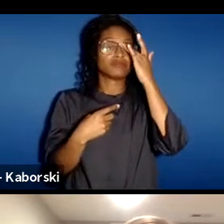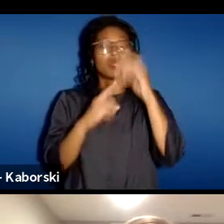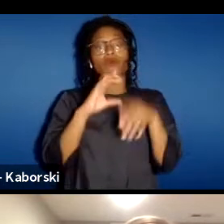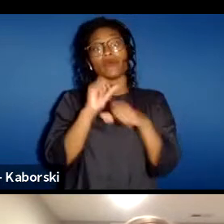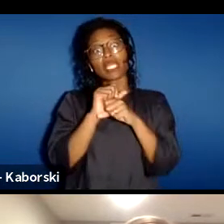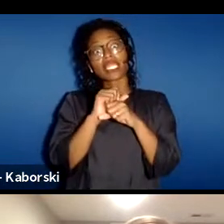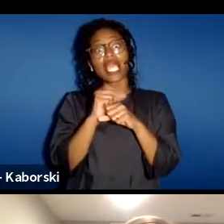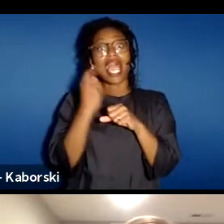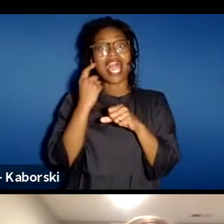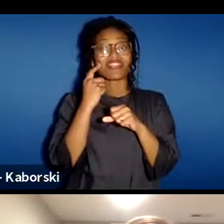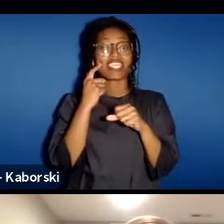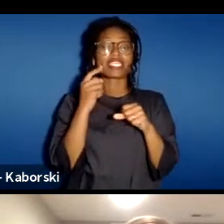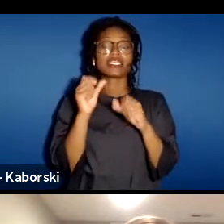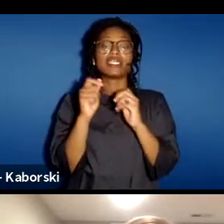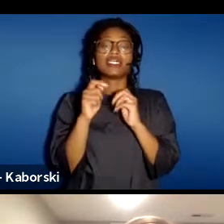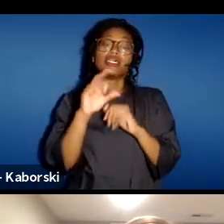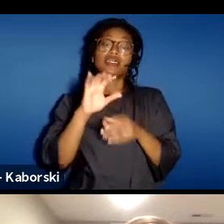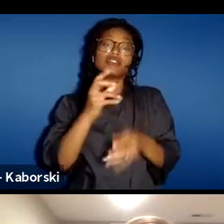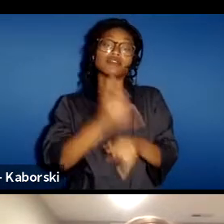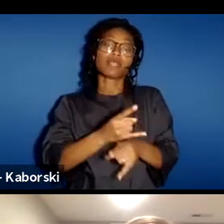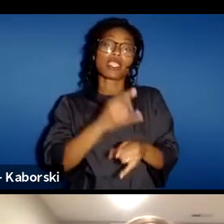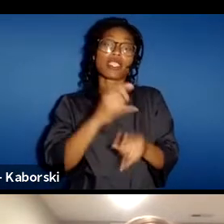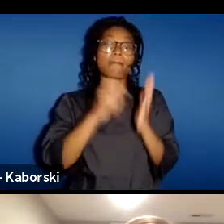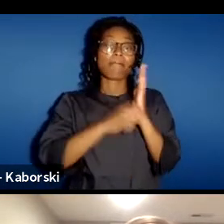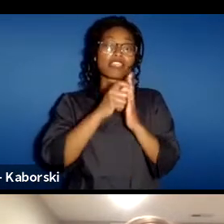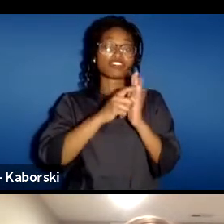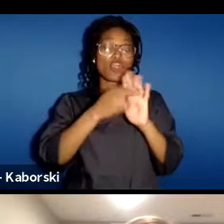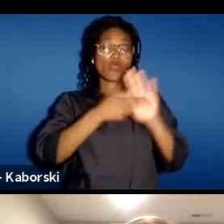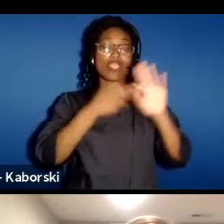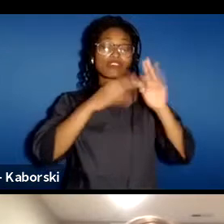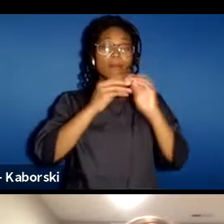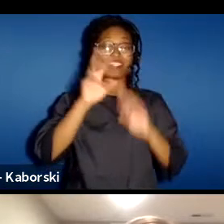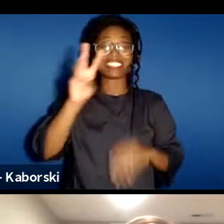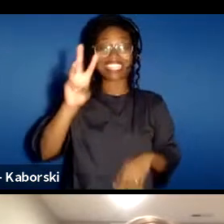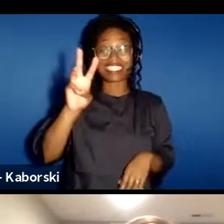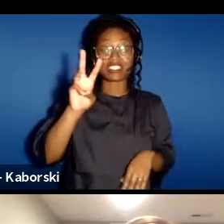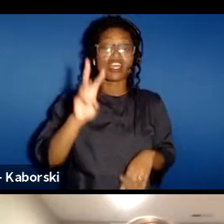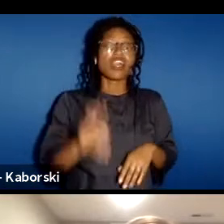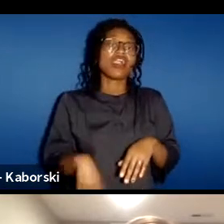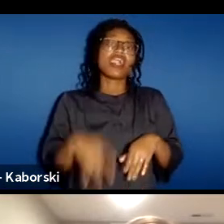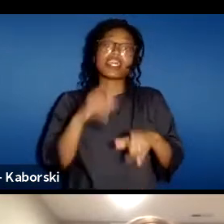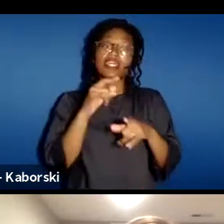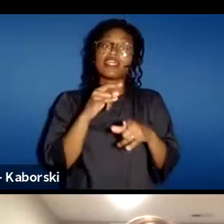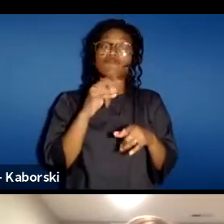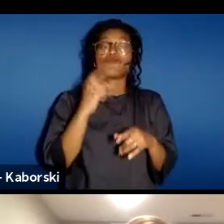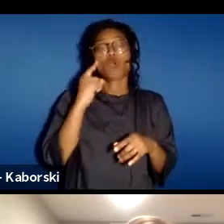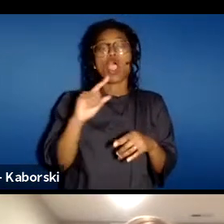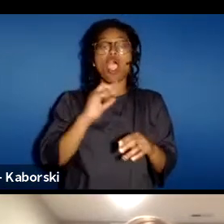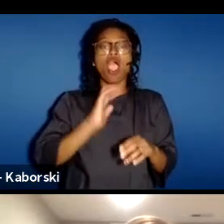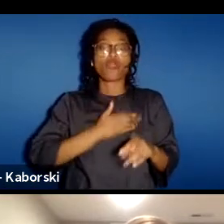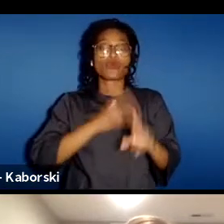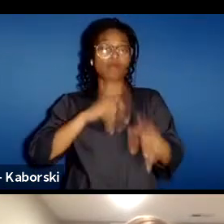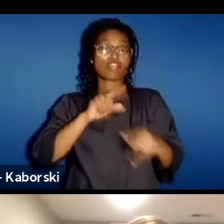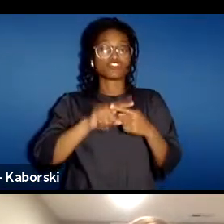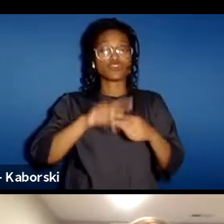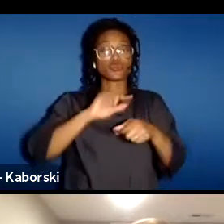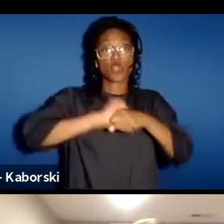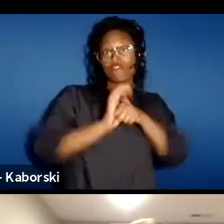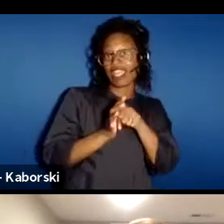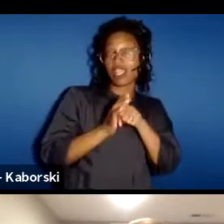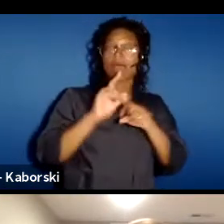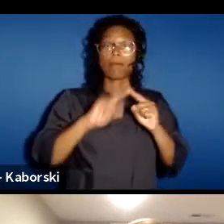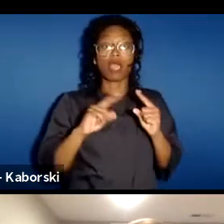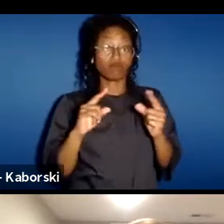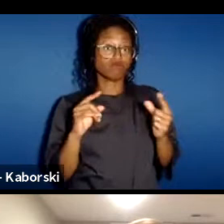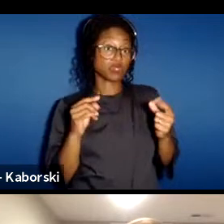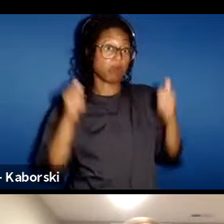us, I think Spirit Magazine ranked us number 6 in Spirit responses to COVID. So it paid off, but it was, I mean,